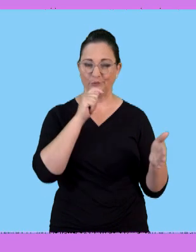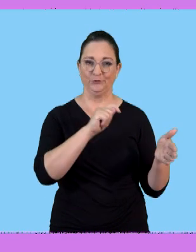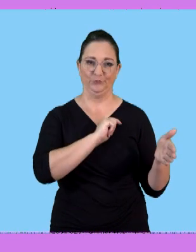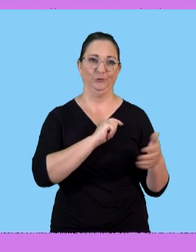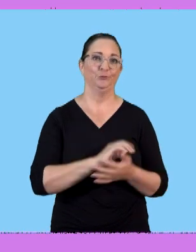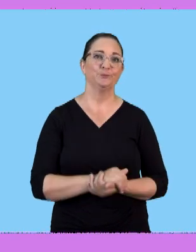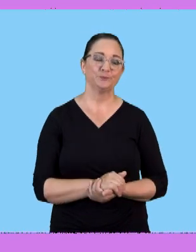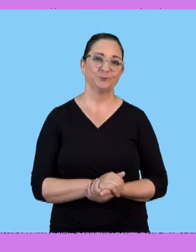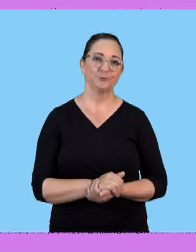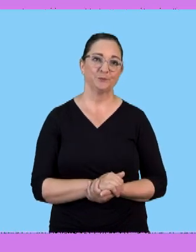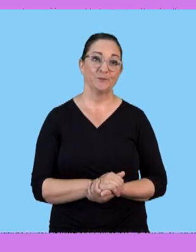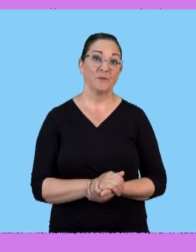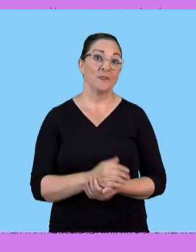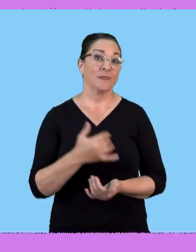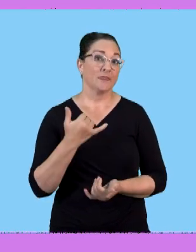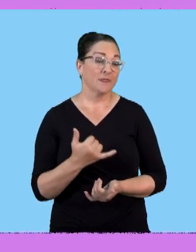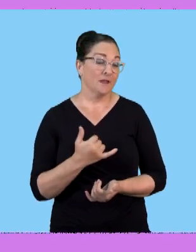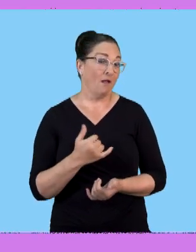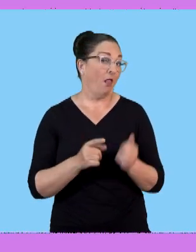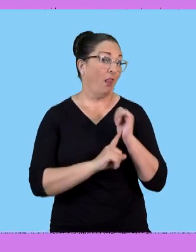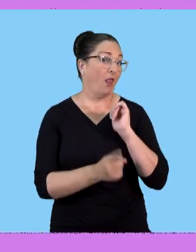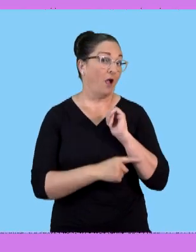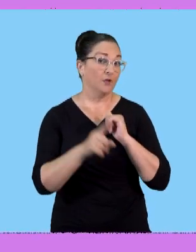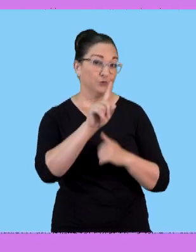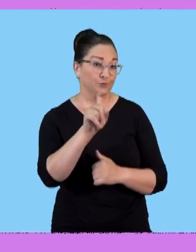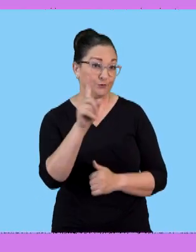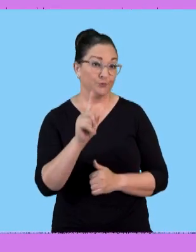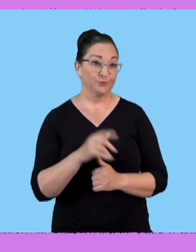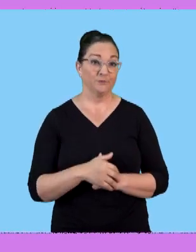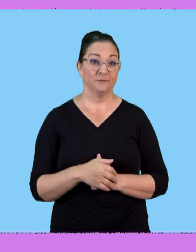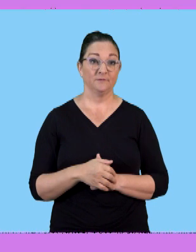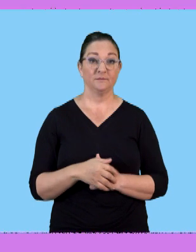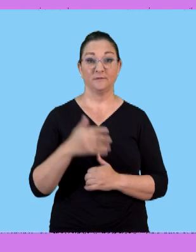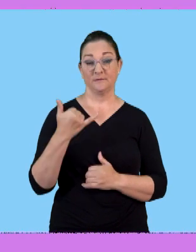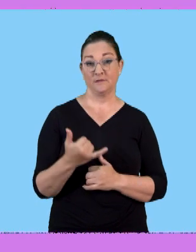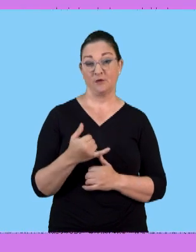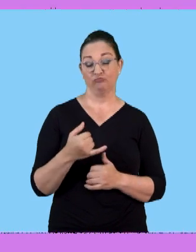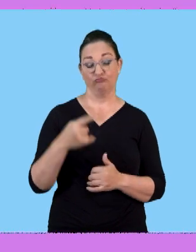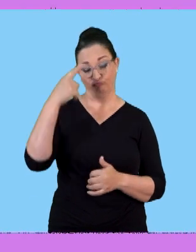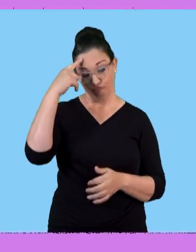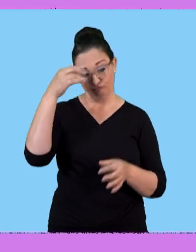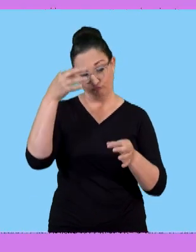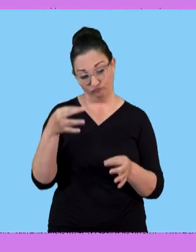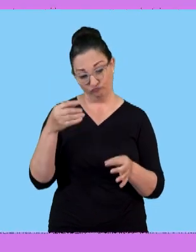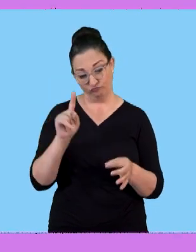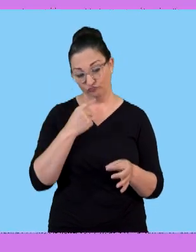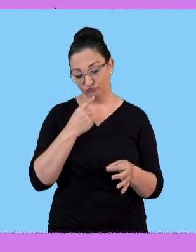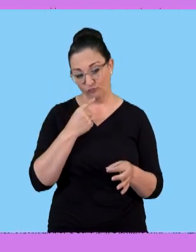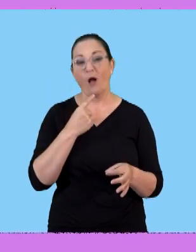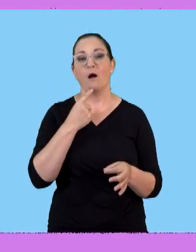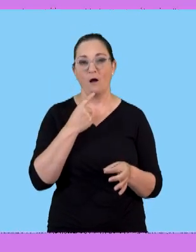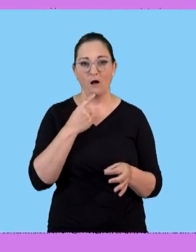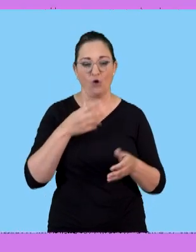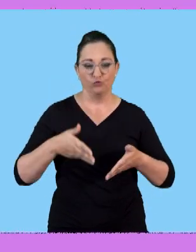true. Okay, right? Then one last question here. Define the term street